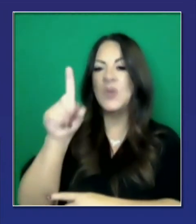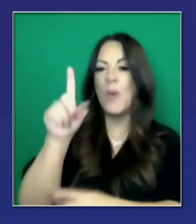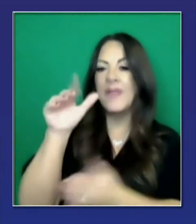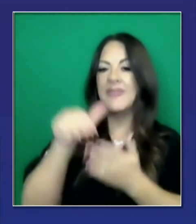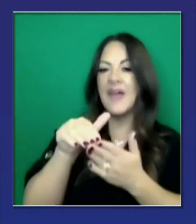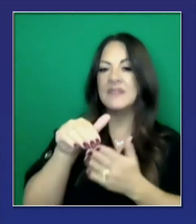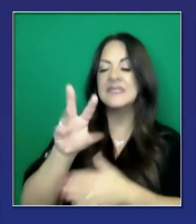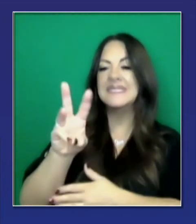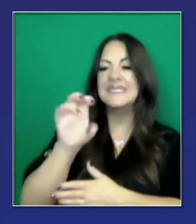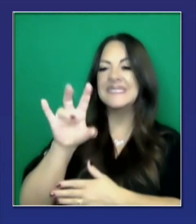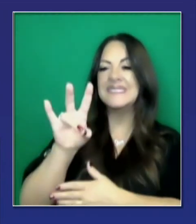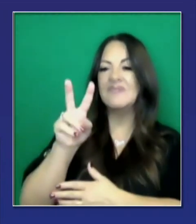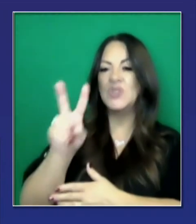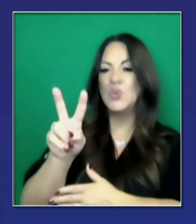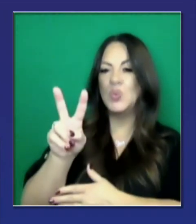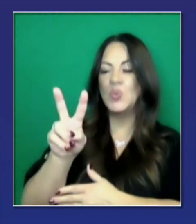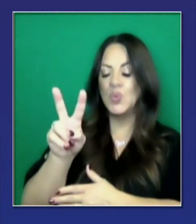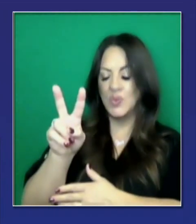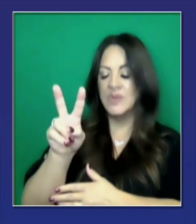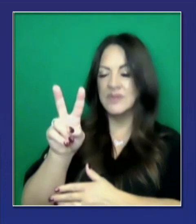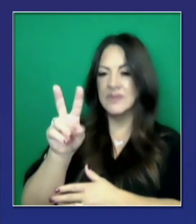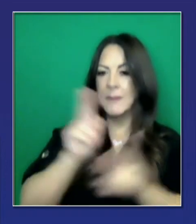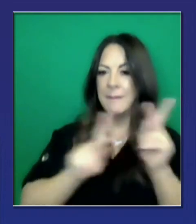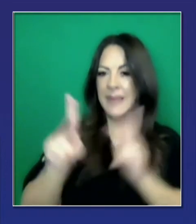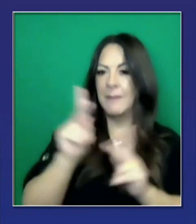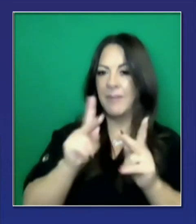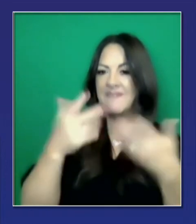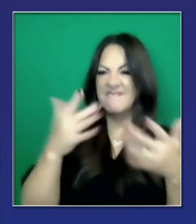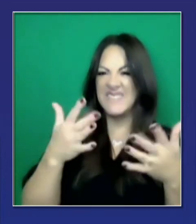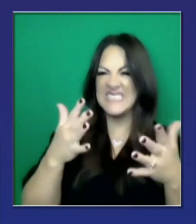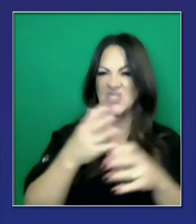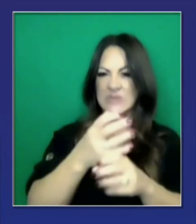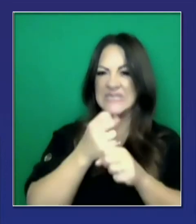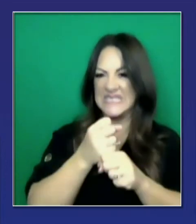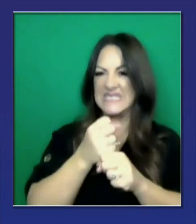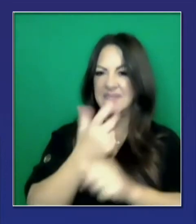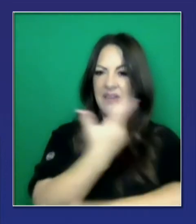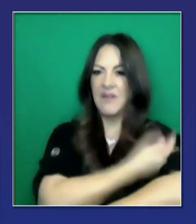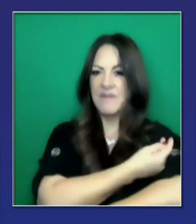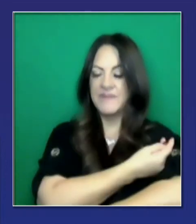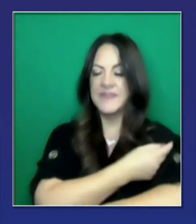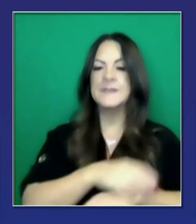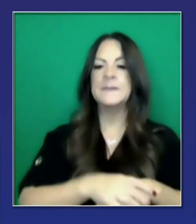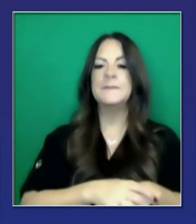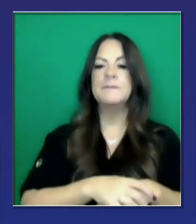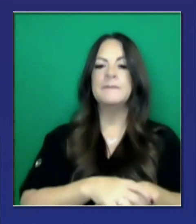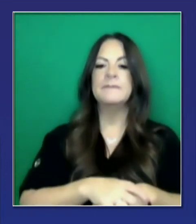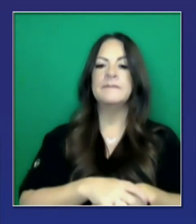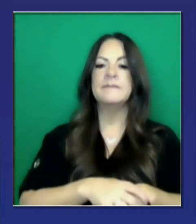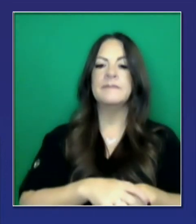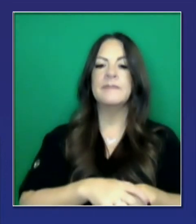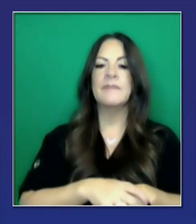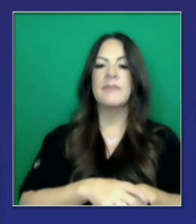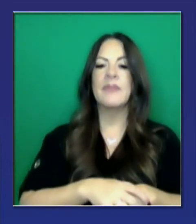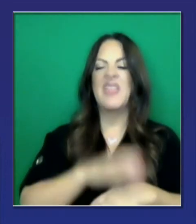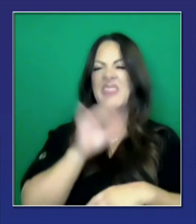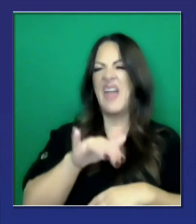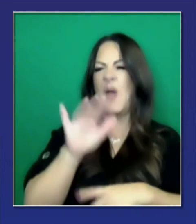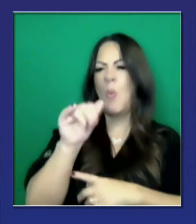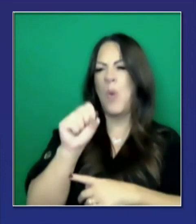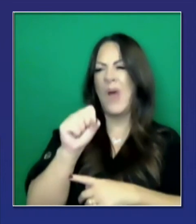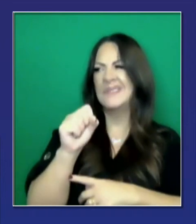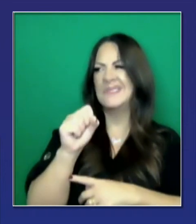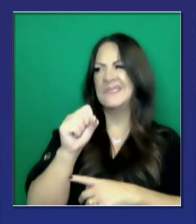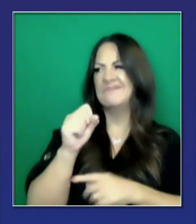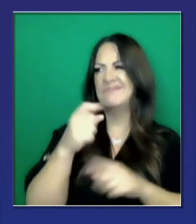261,672, 262,000 doses have been administered. And by the way, this number trails a couple of days. It's just a little bit of a report